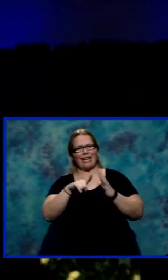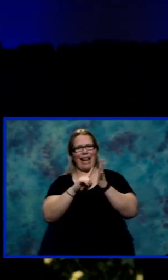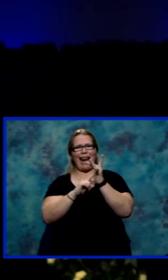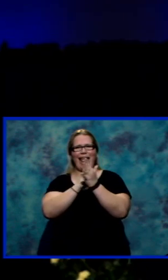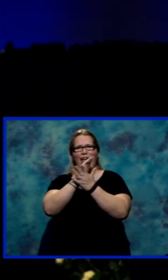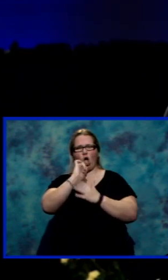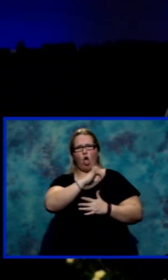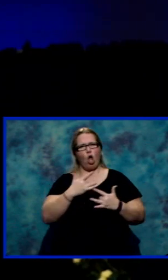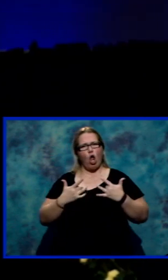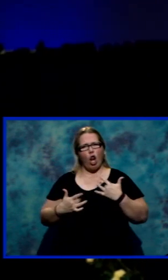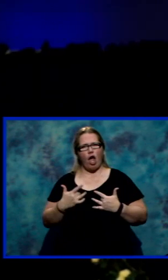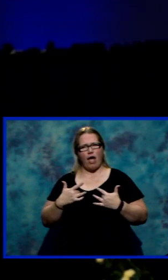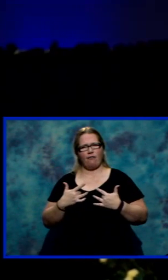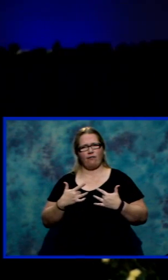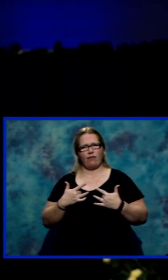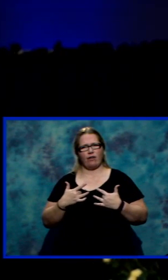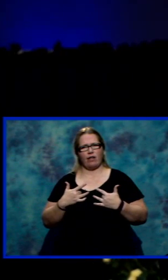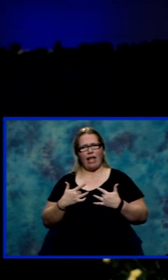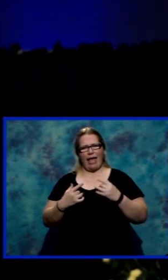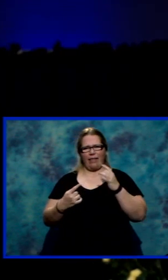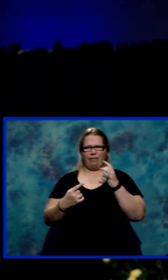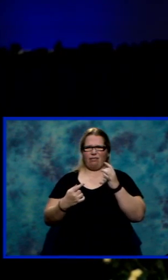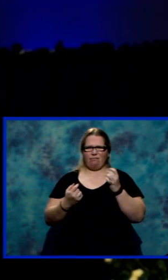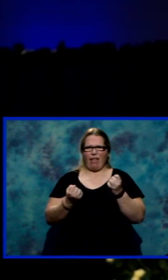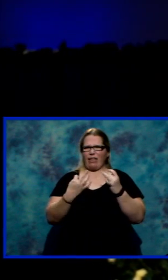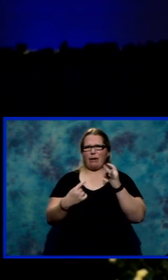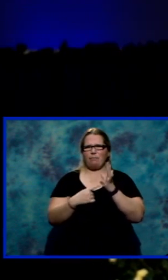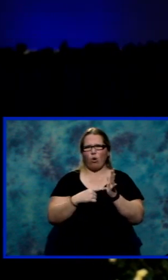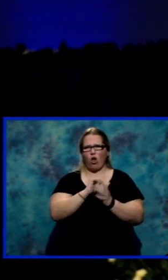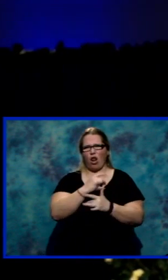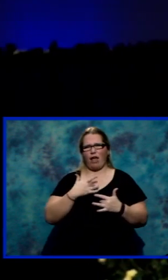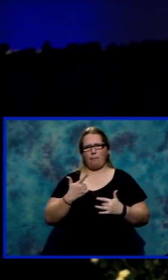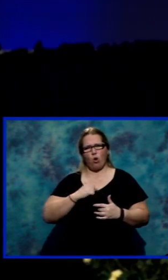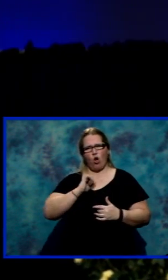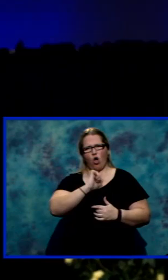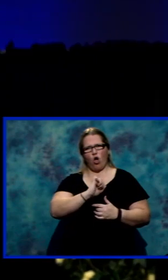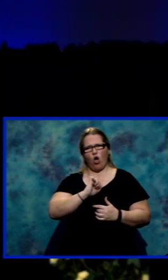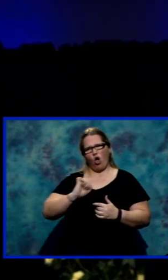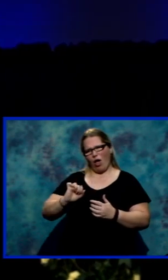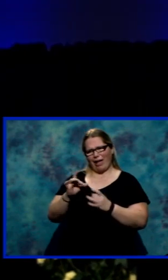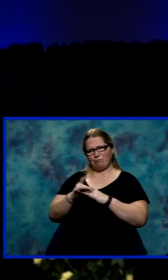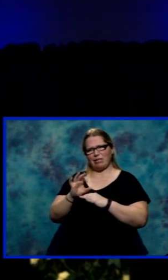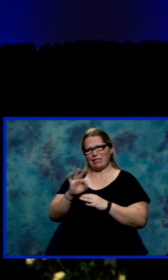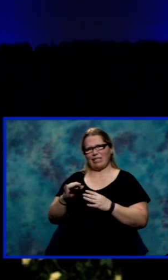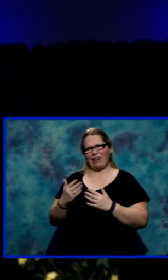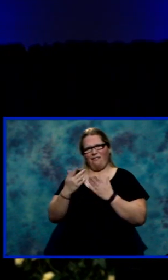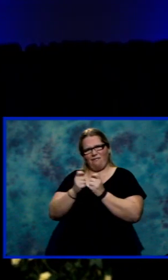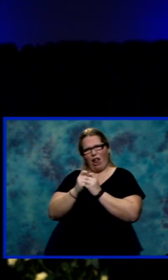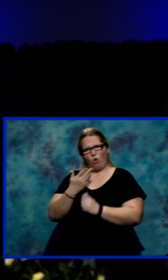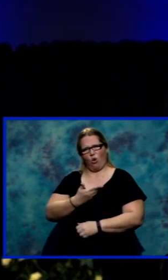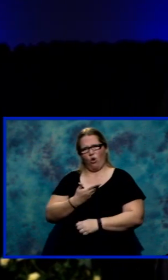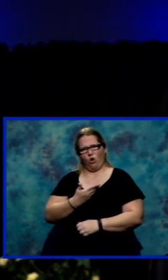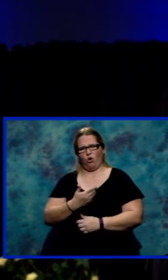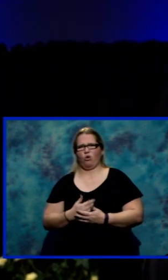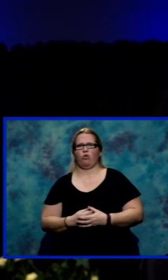life, the lack of significance that she must have felt because her husband did not value her.